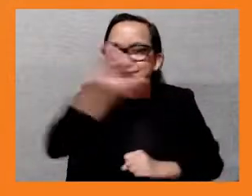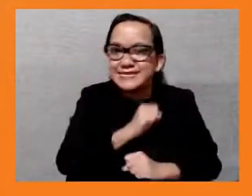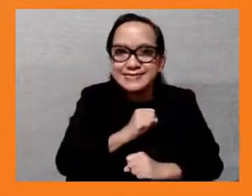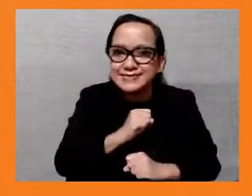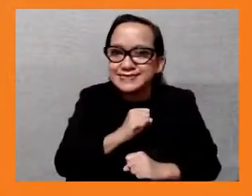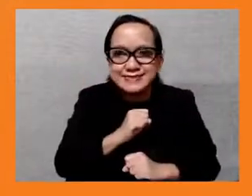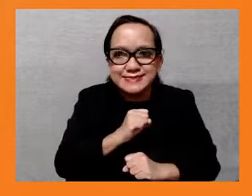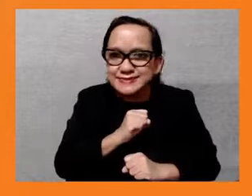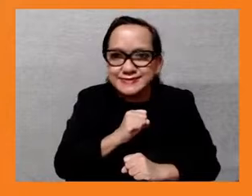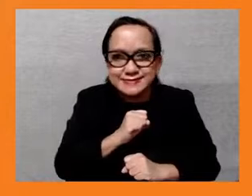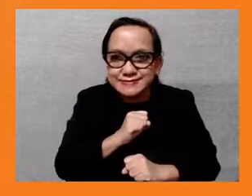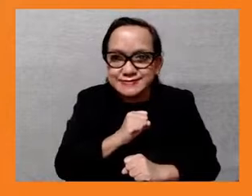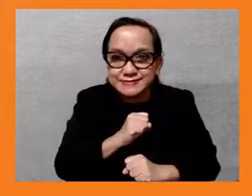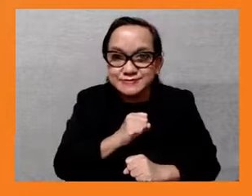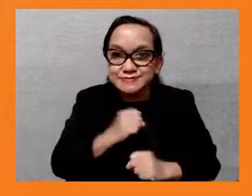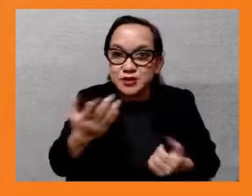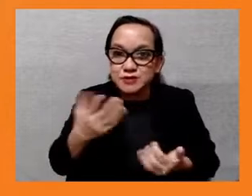and affected people.